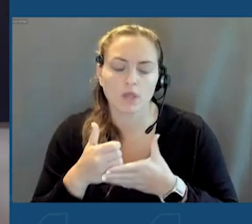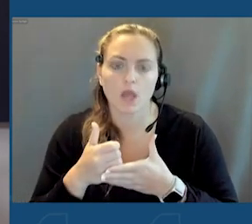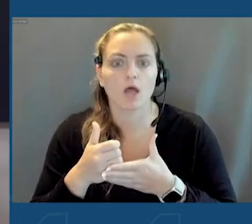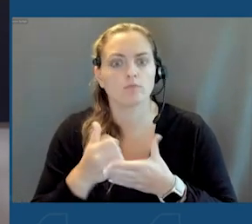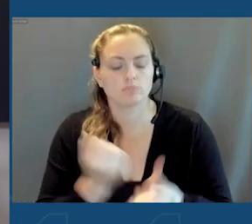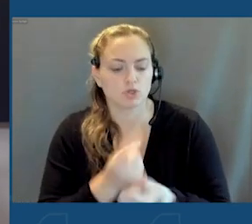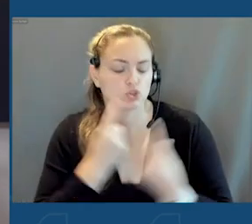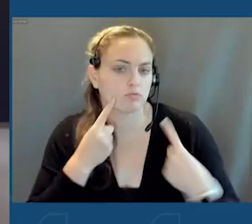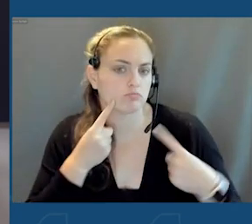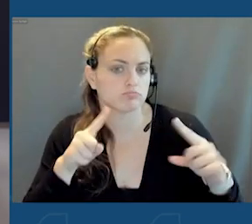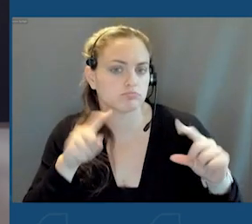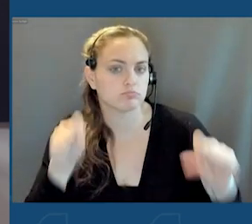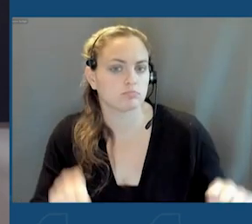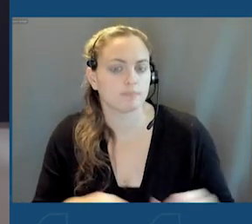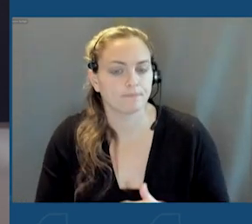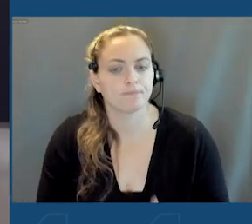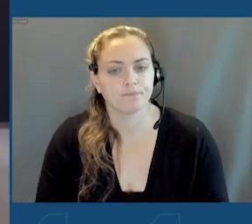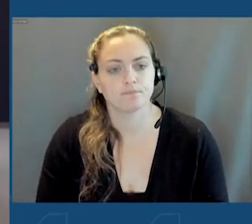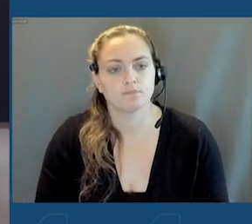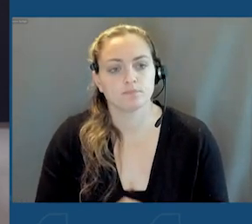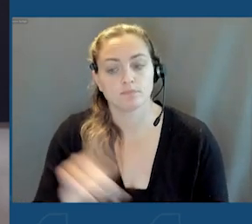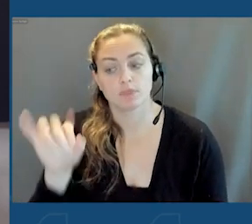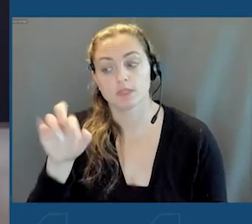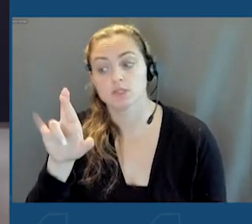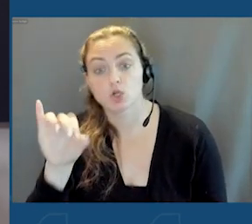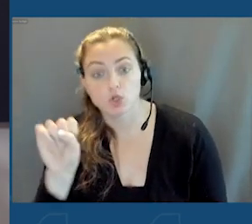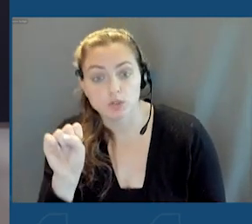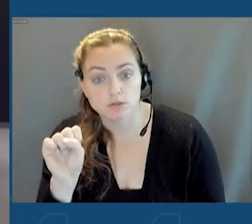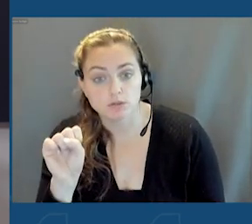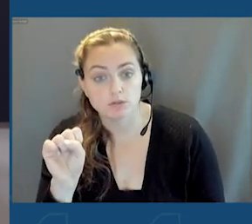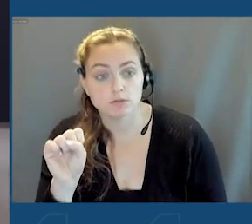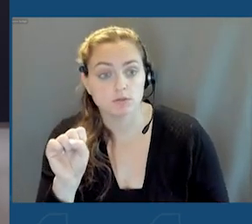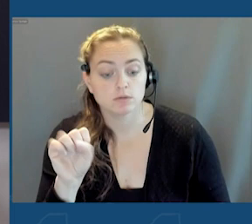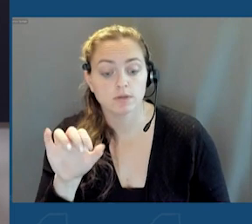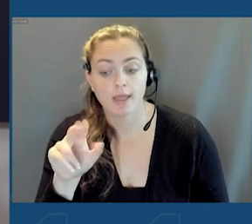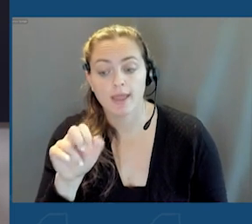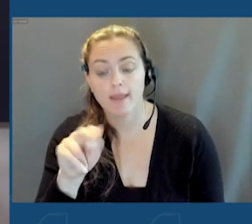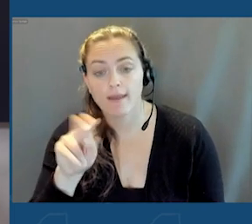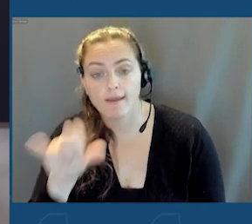happen. And to the Zuckers, Andy Sabin,